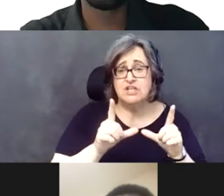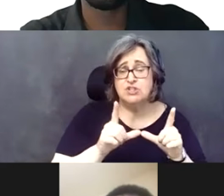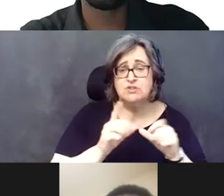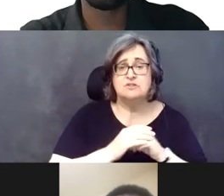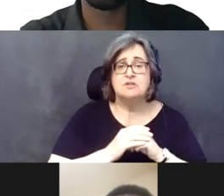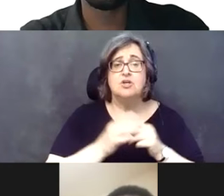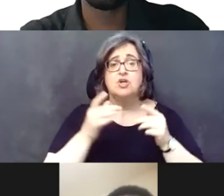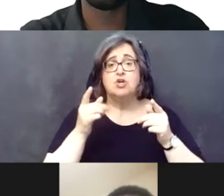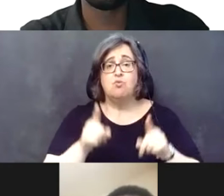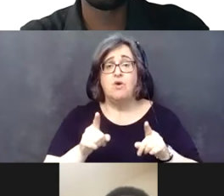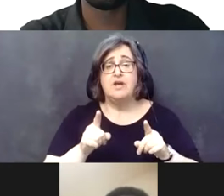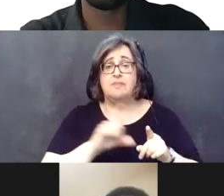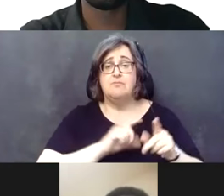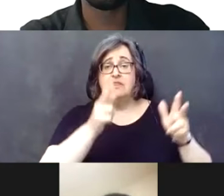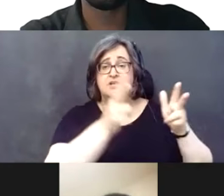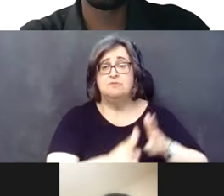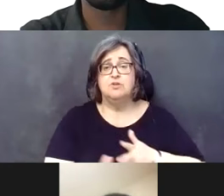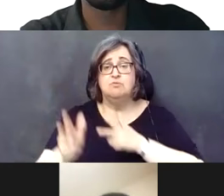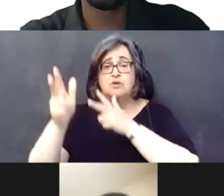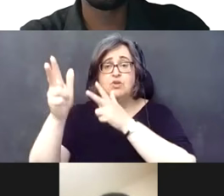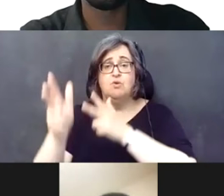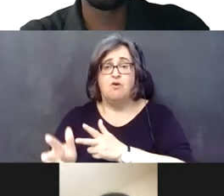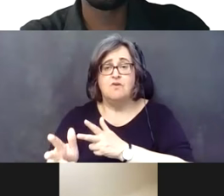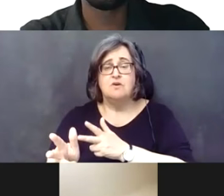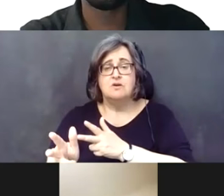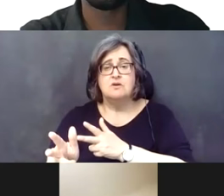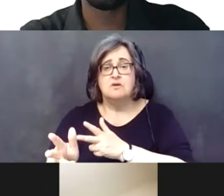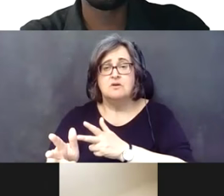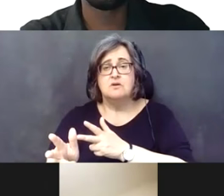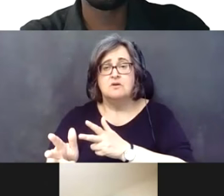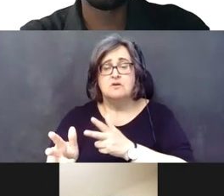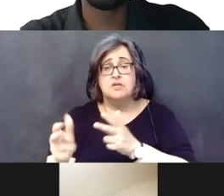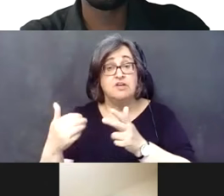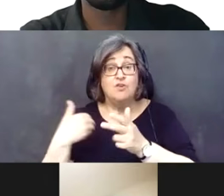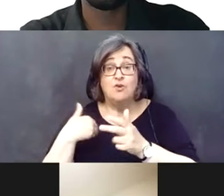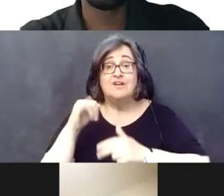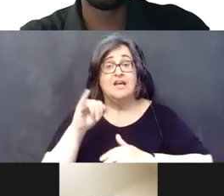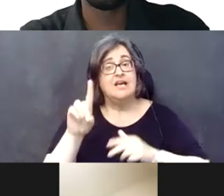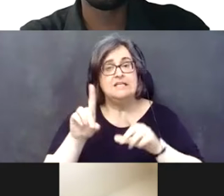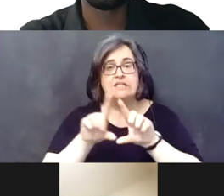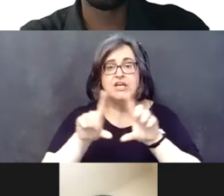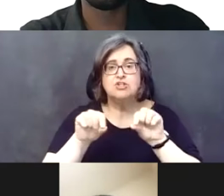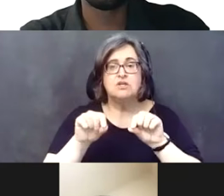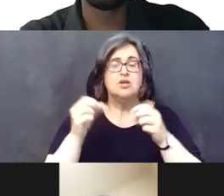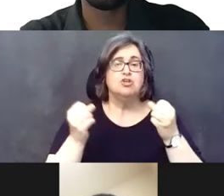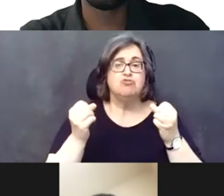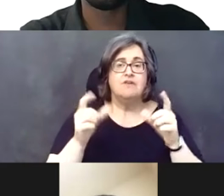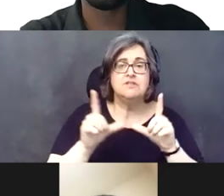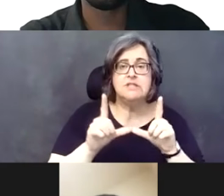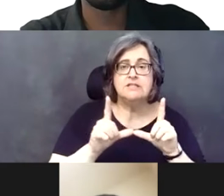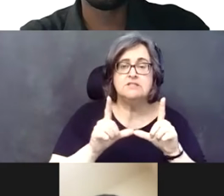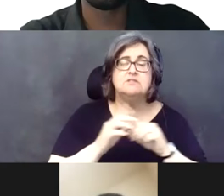the police pull you over or stop you, if you have an identification card or a driver's